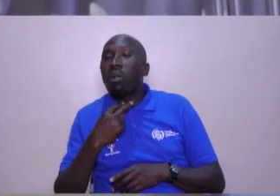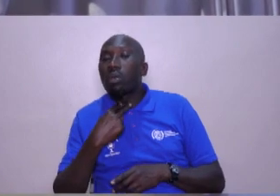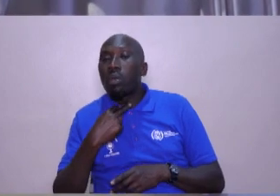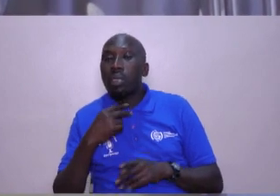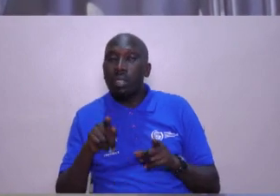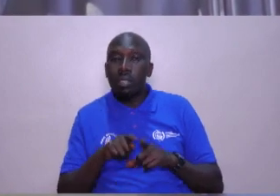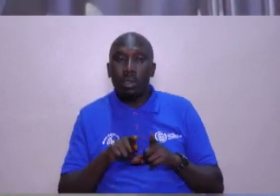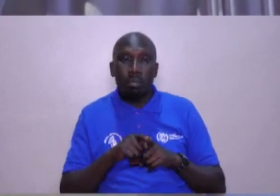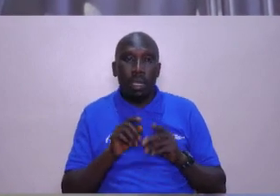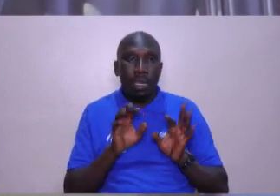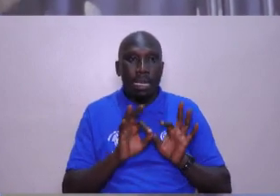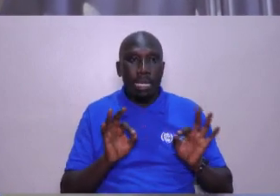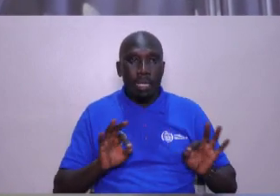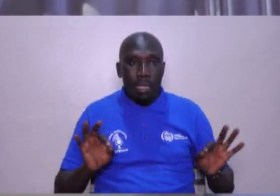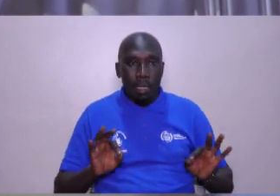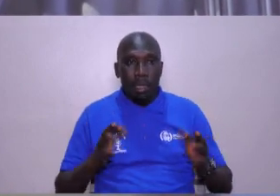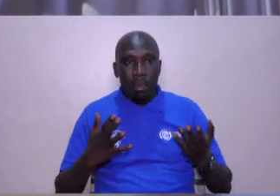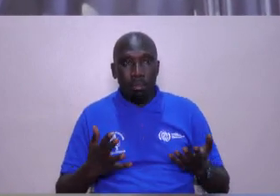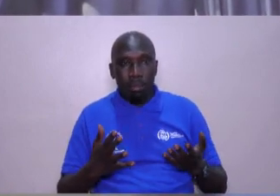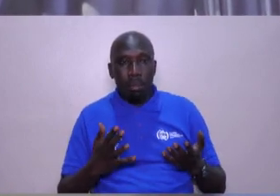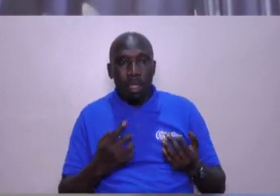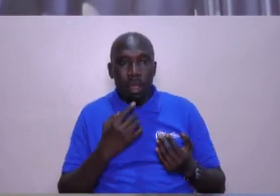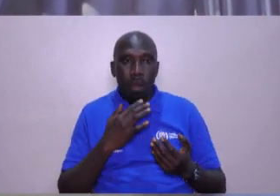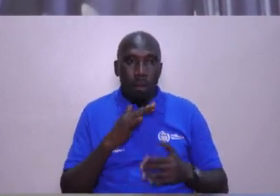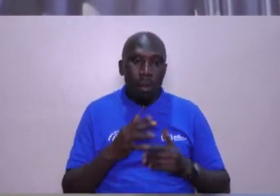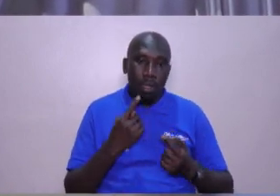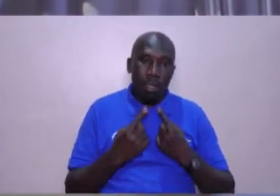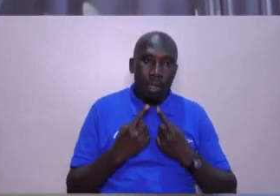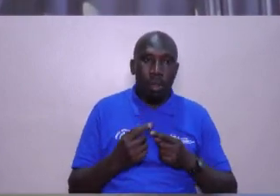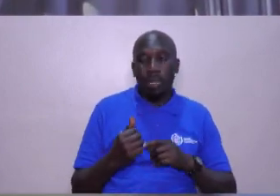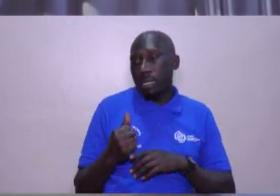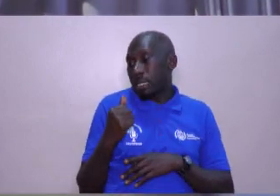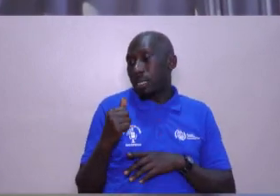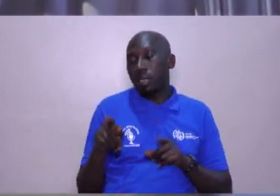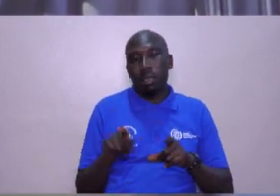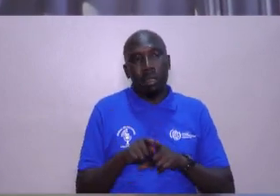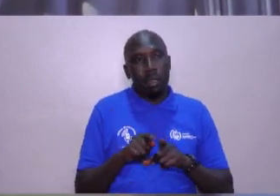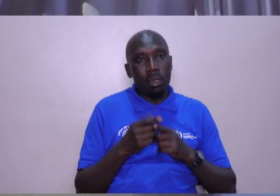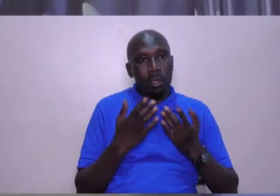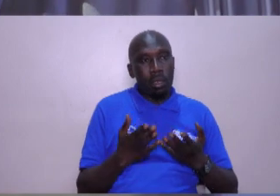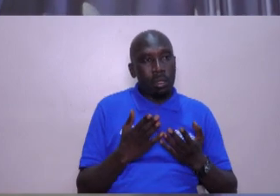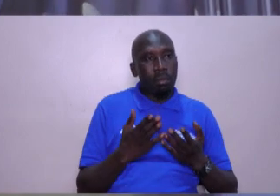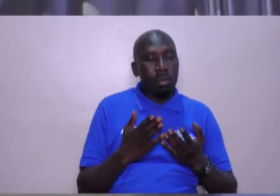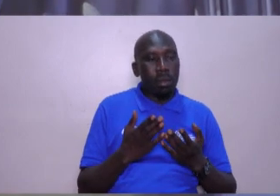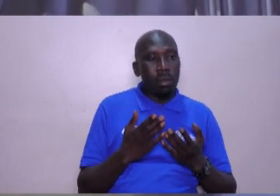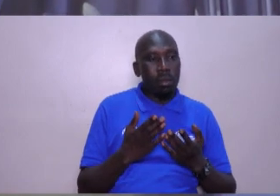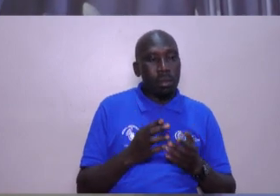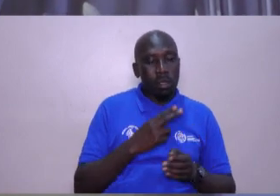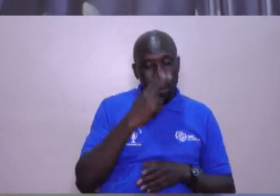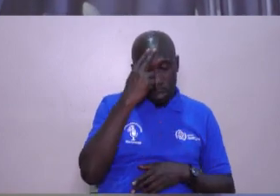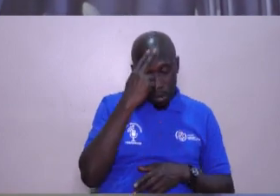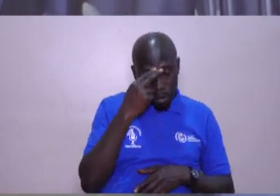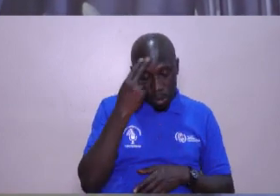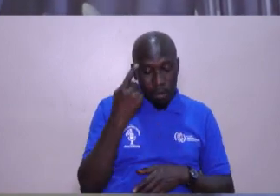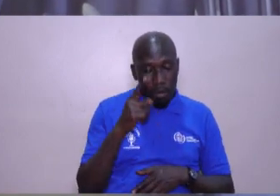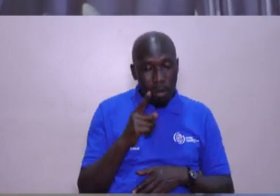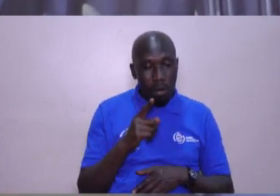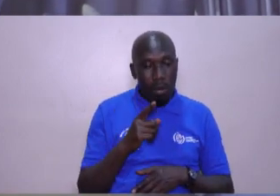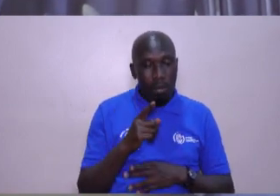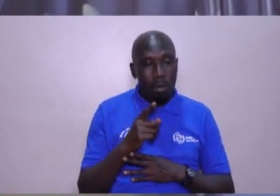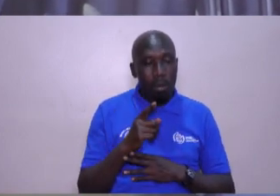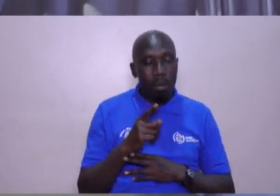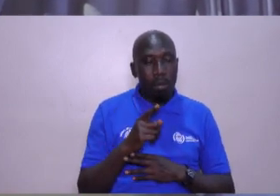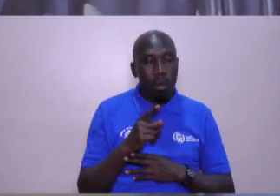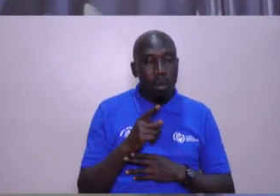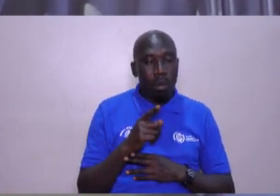has always been talking about yesterday, is catering for learners who are blind.